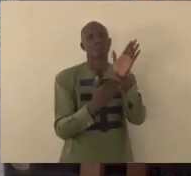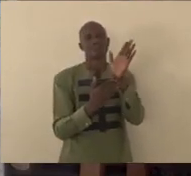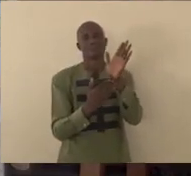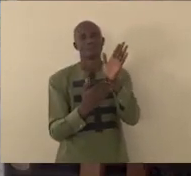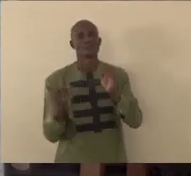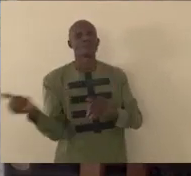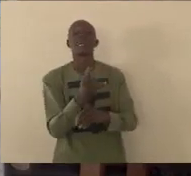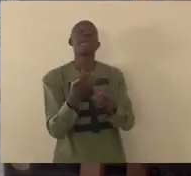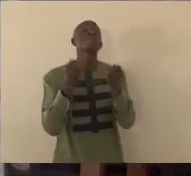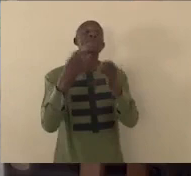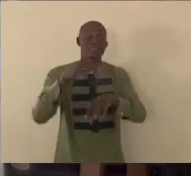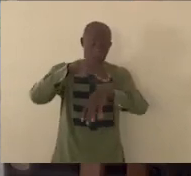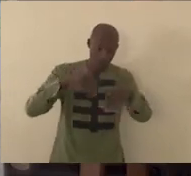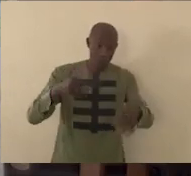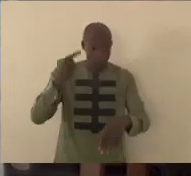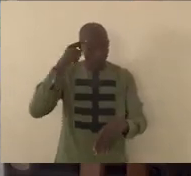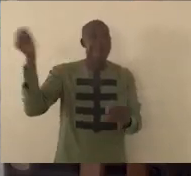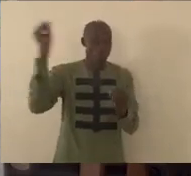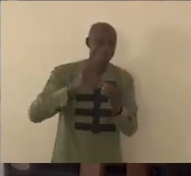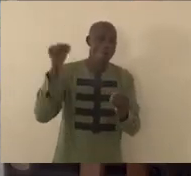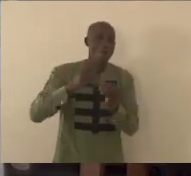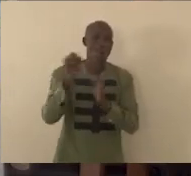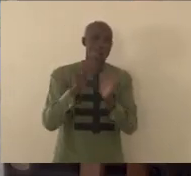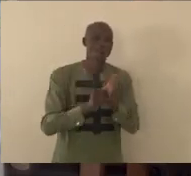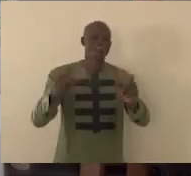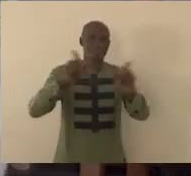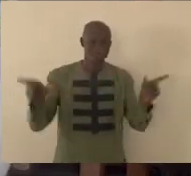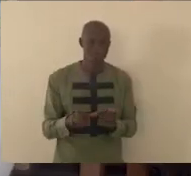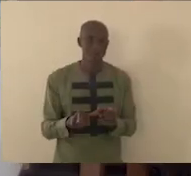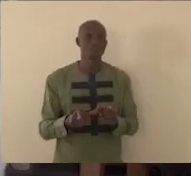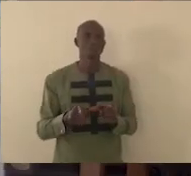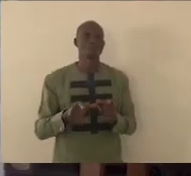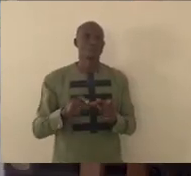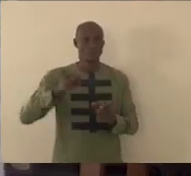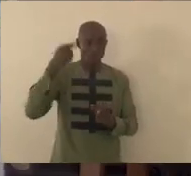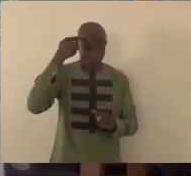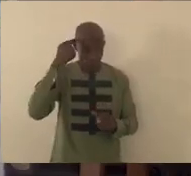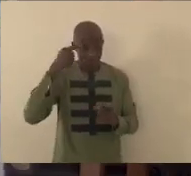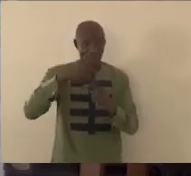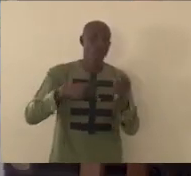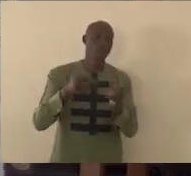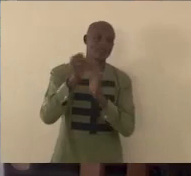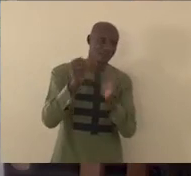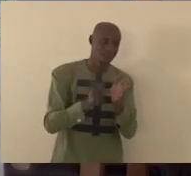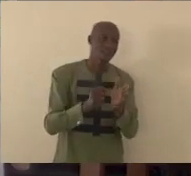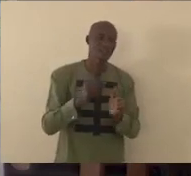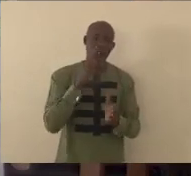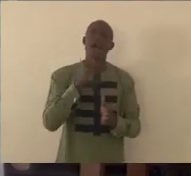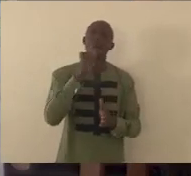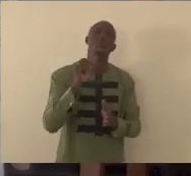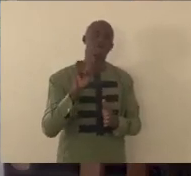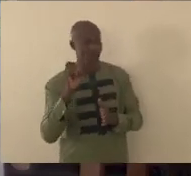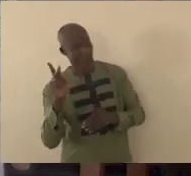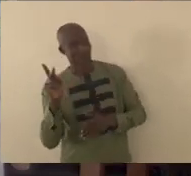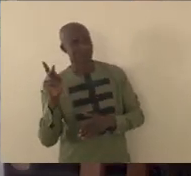self-serving people today calling for more states, I hope you know, calling for more local government and more states when the states are not viable and the local governments are